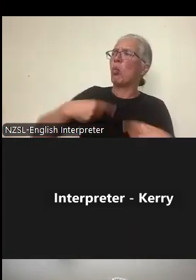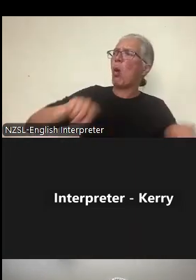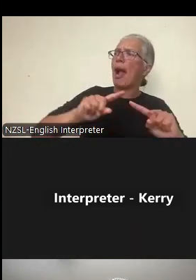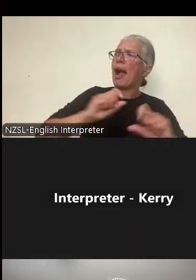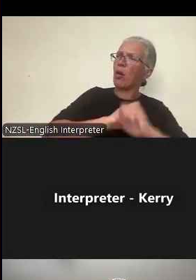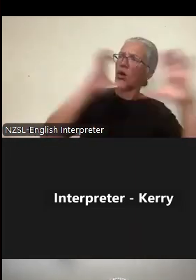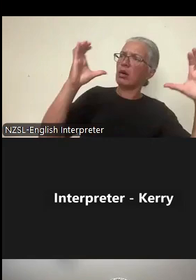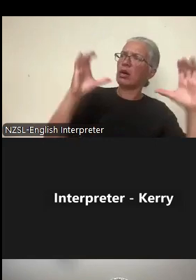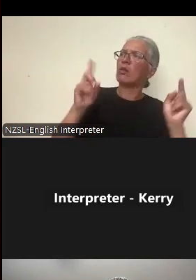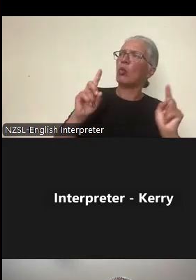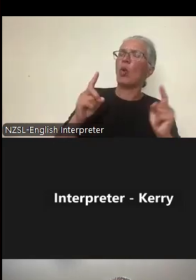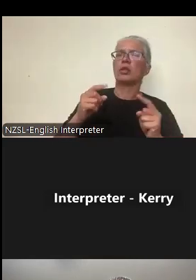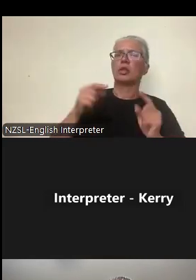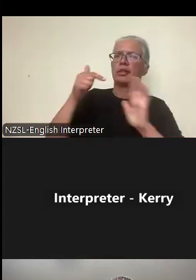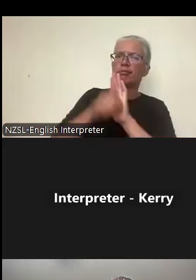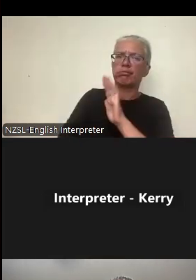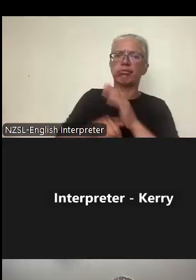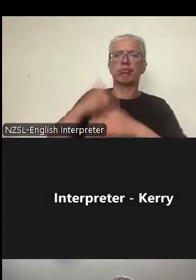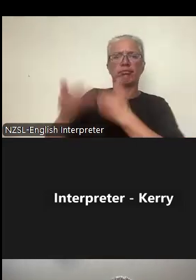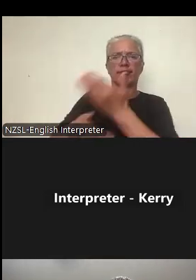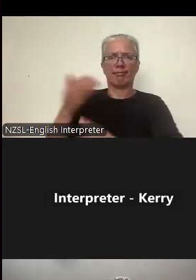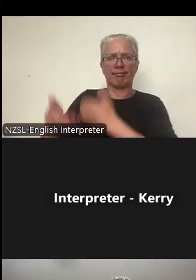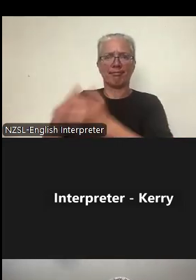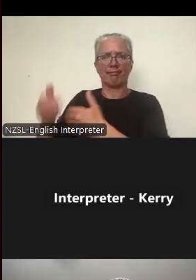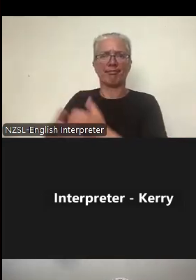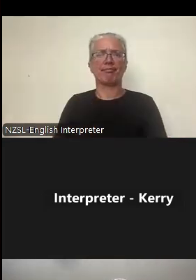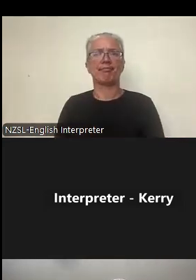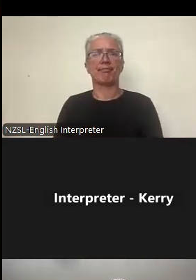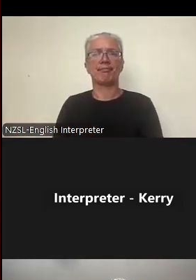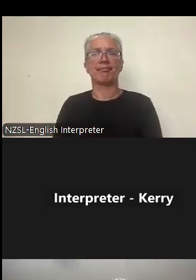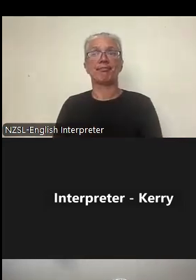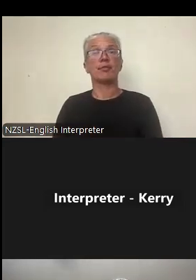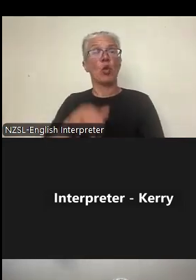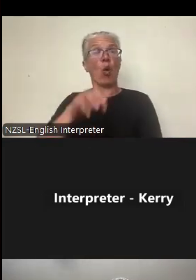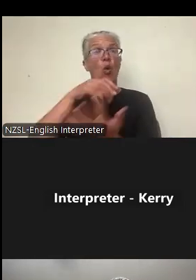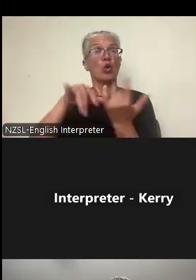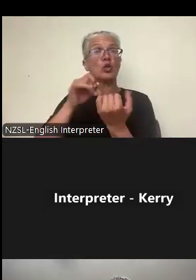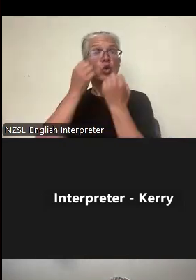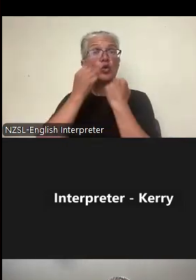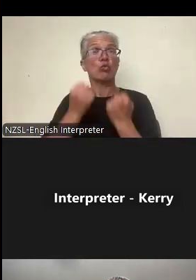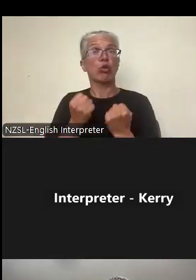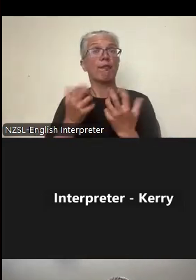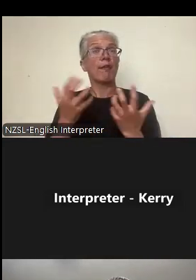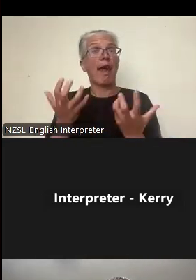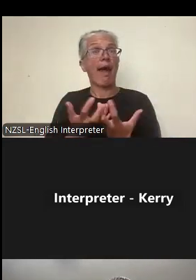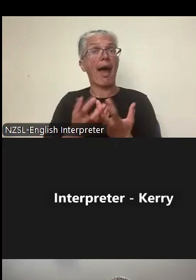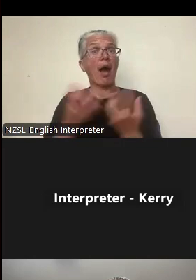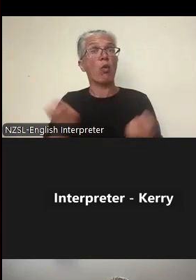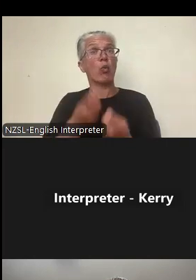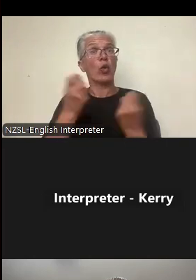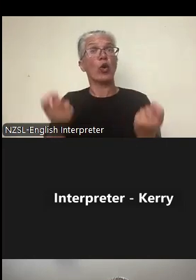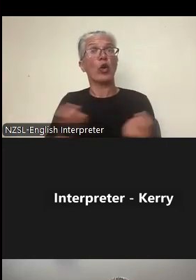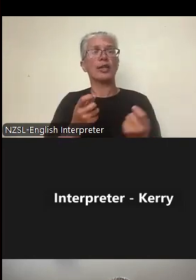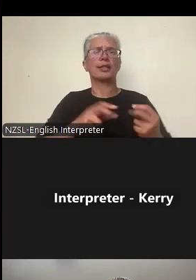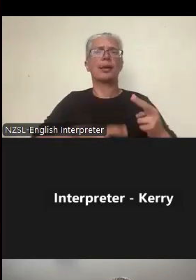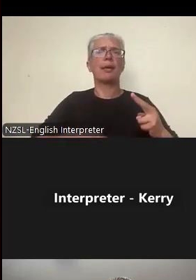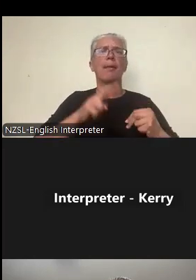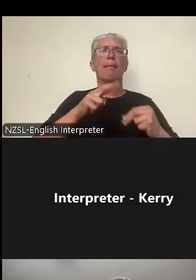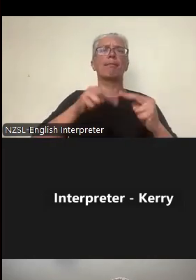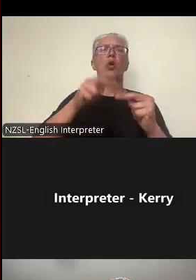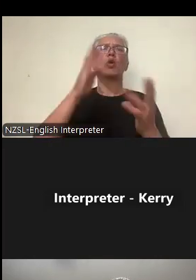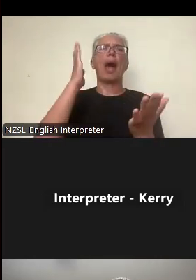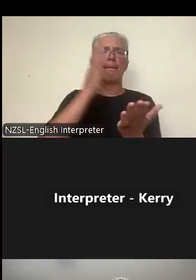So again, just highlighting how social proof works in your schools. It builds credibility and